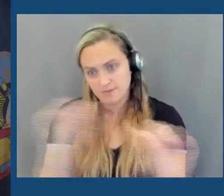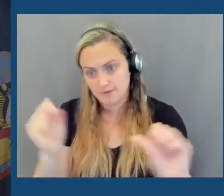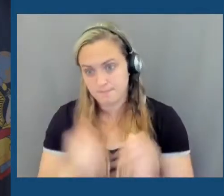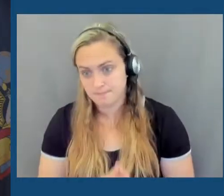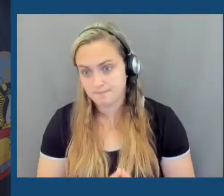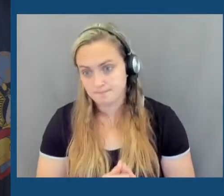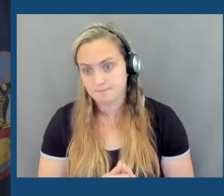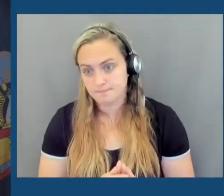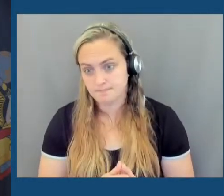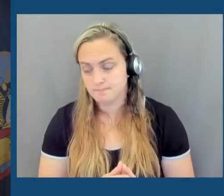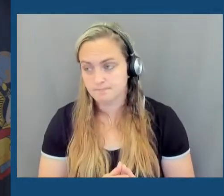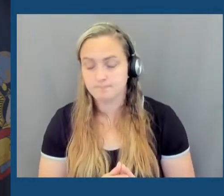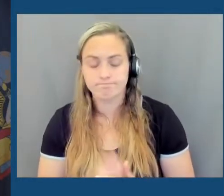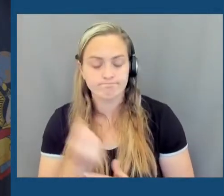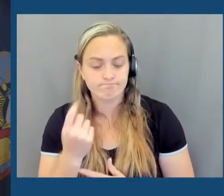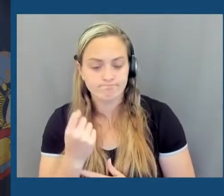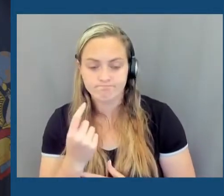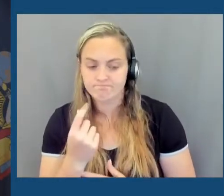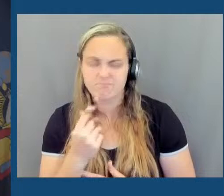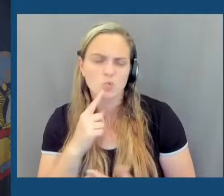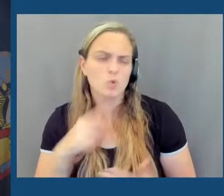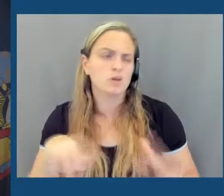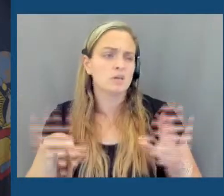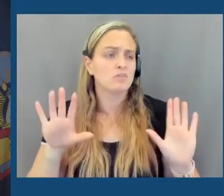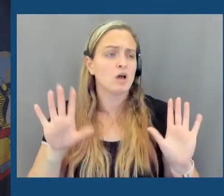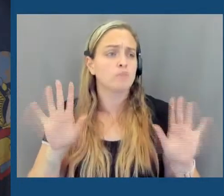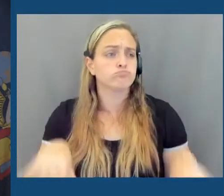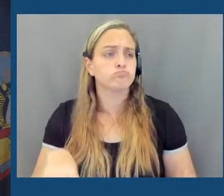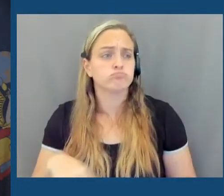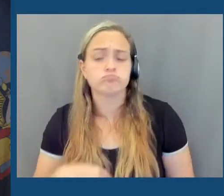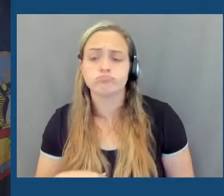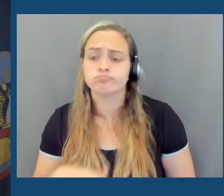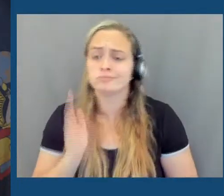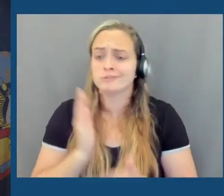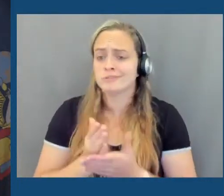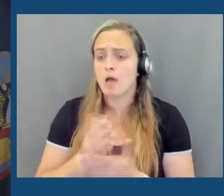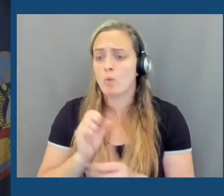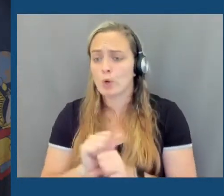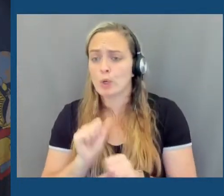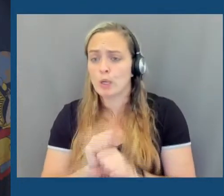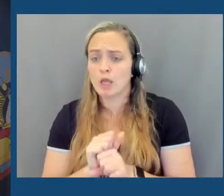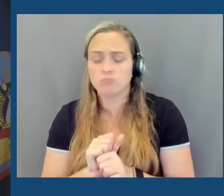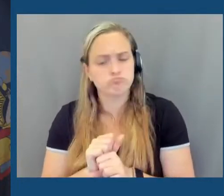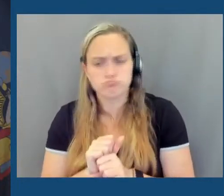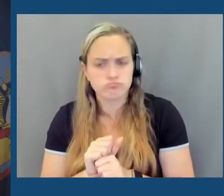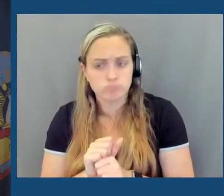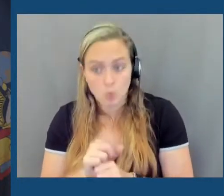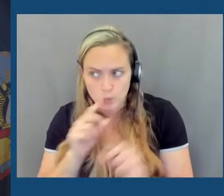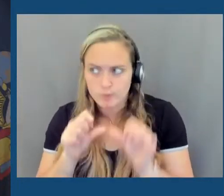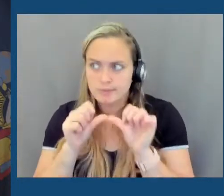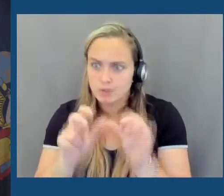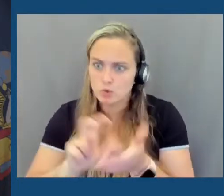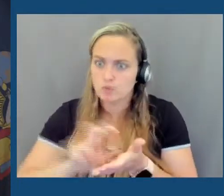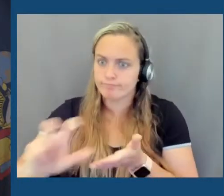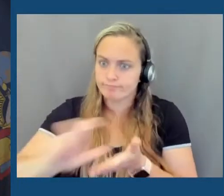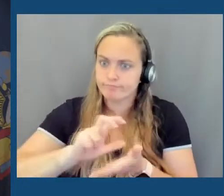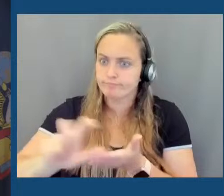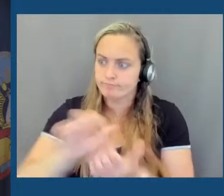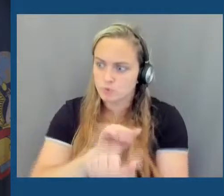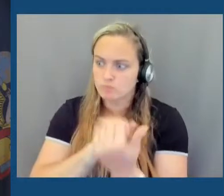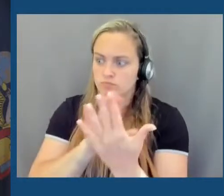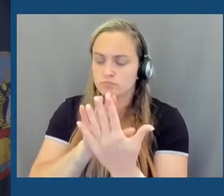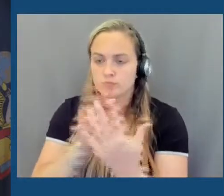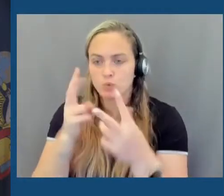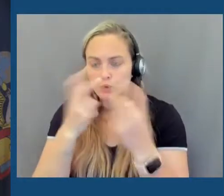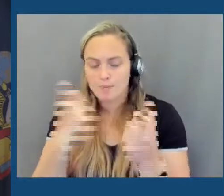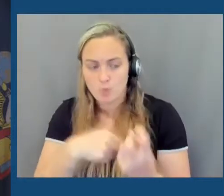that we will not let up, we will not take our foot off the gas, we'll continue to invest in crime-fighting strategies that we